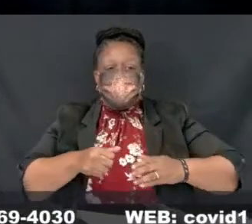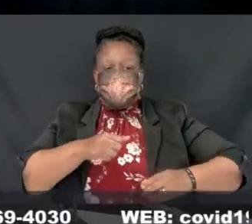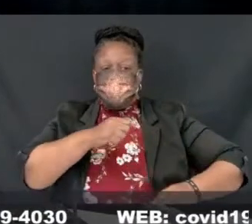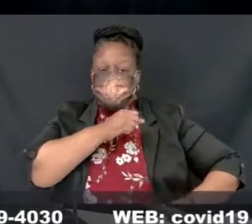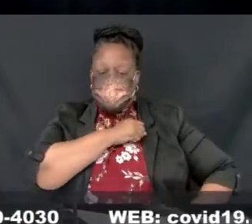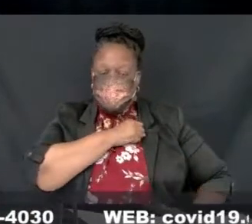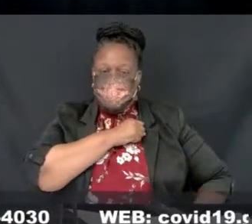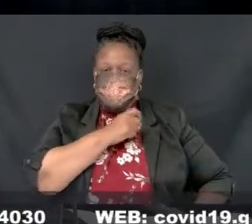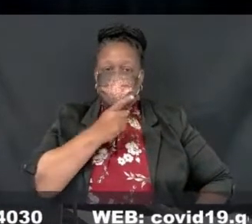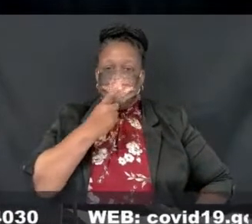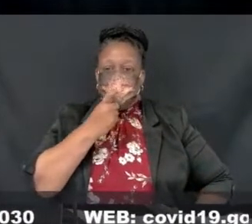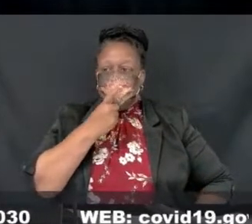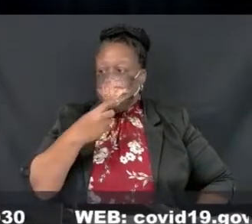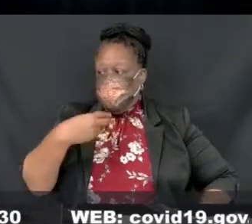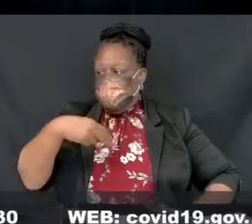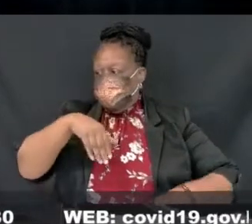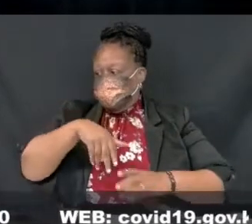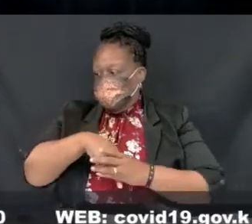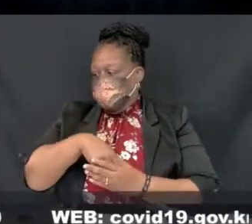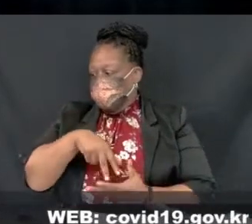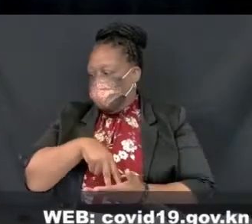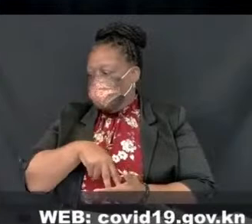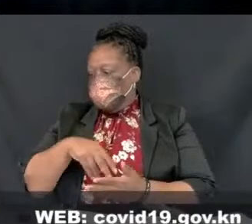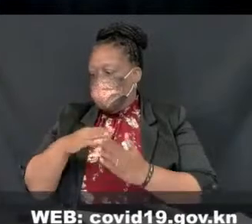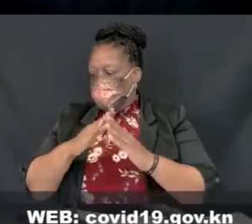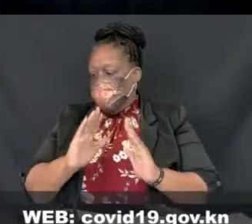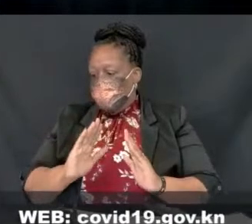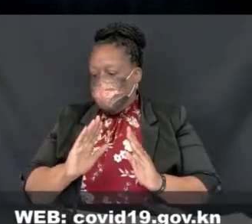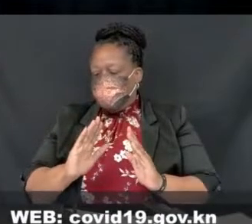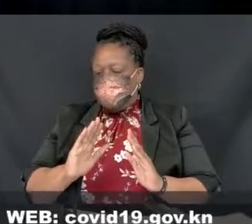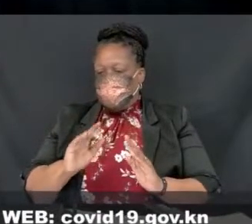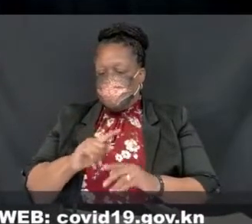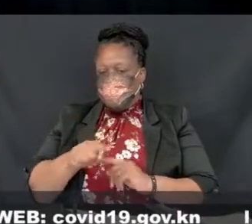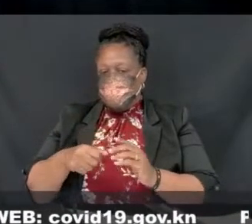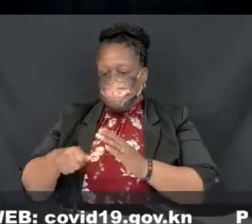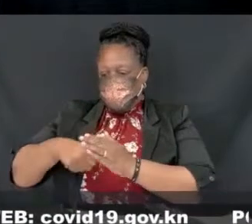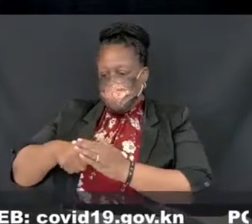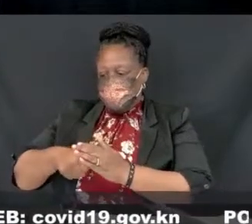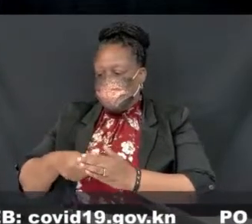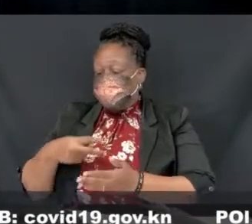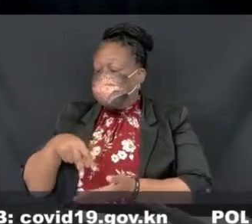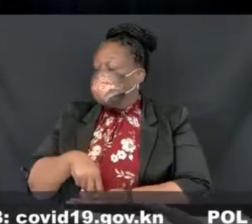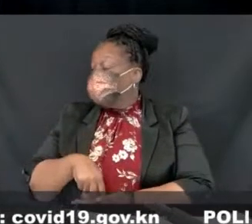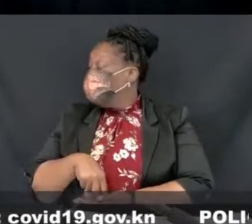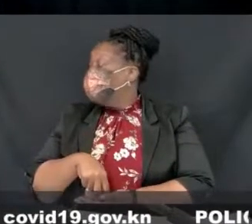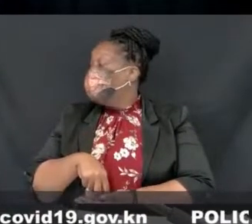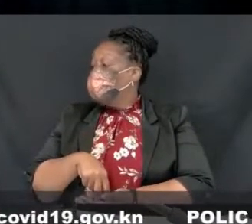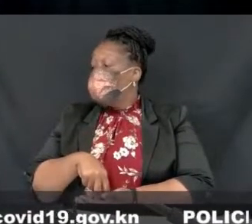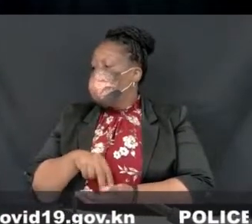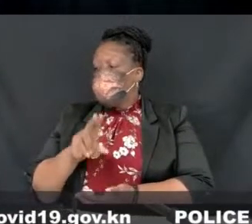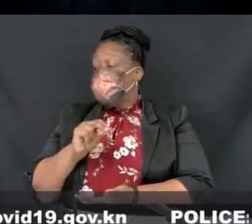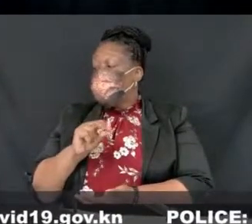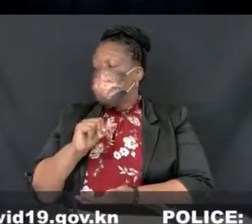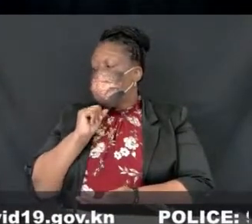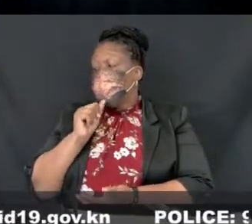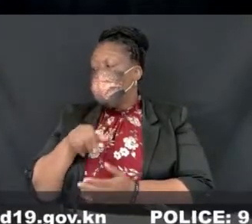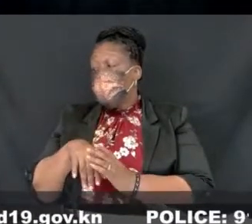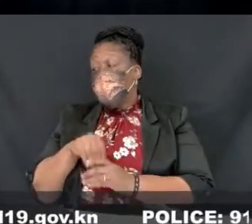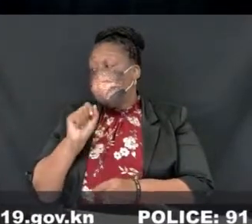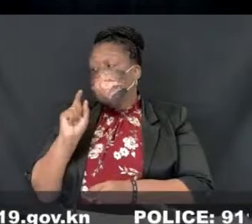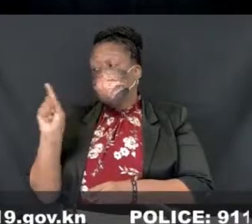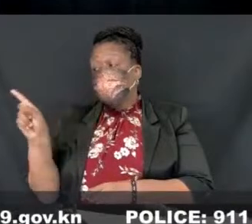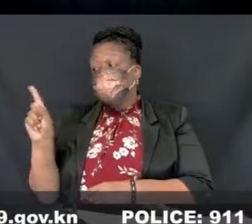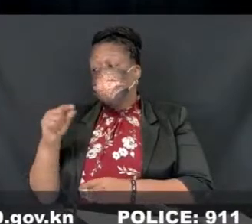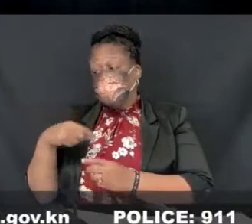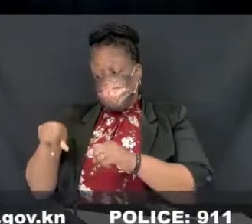right? So we want to thank them. The Compliance Task Force, Ministry of Health, NEMA staff,